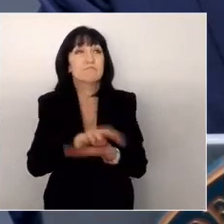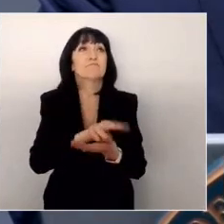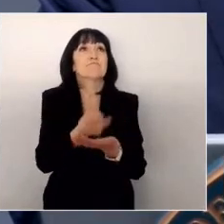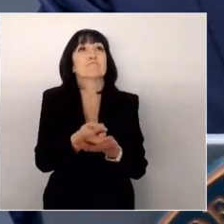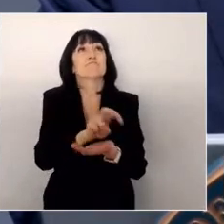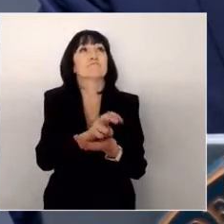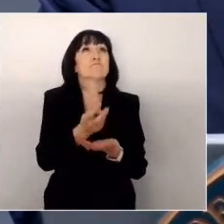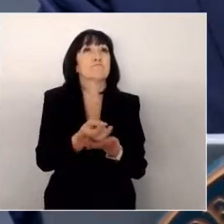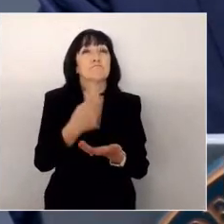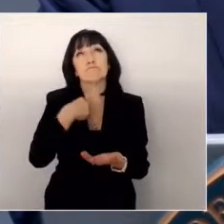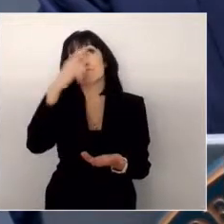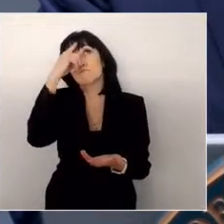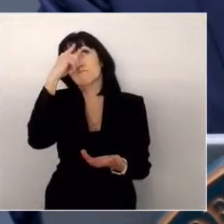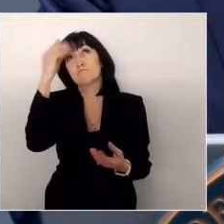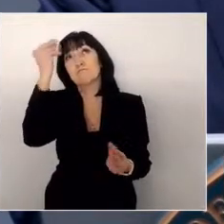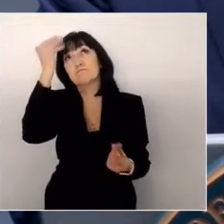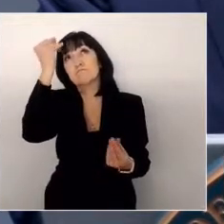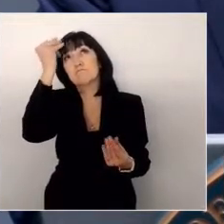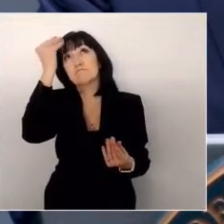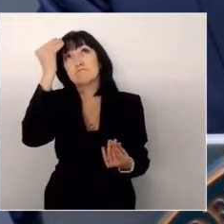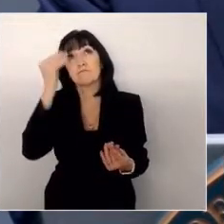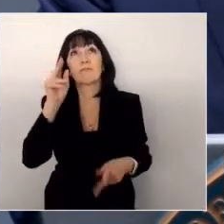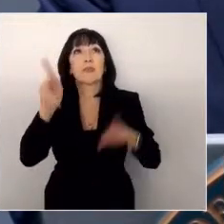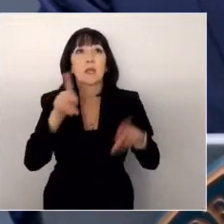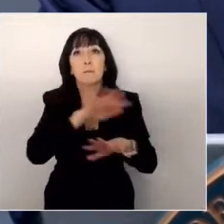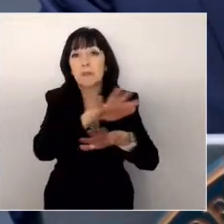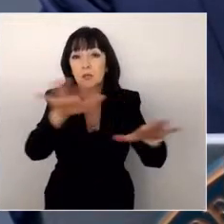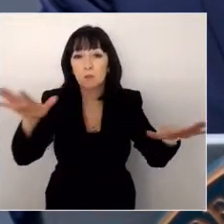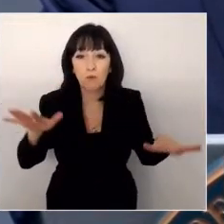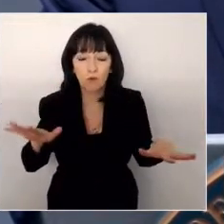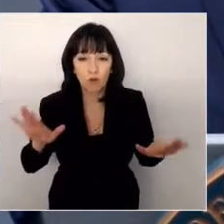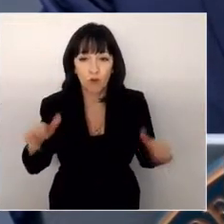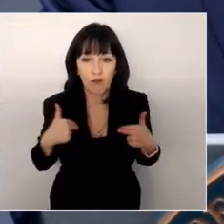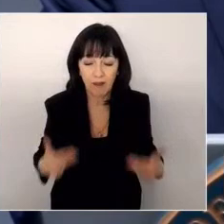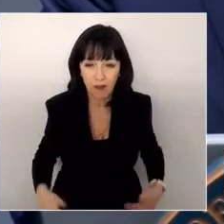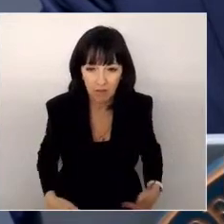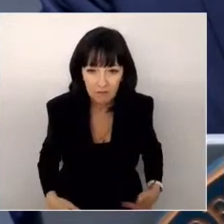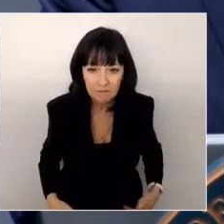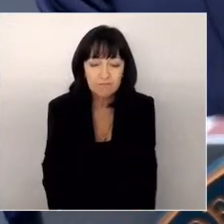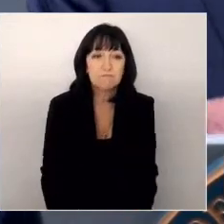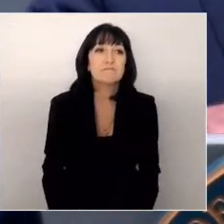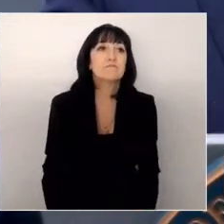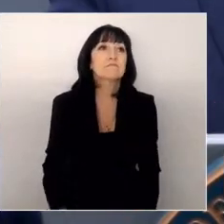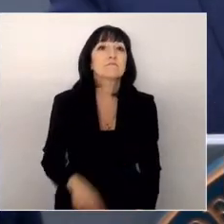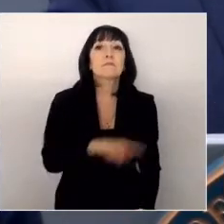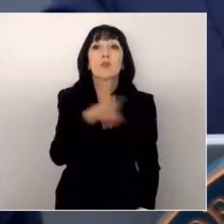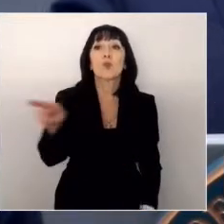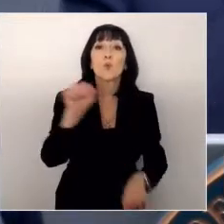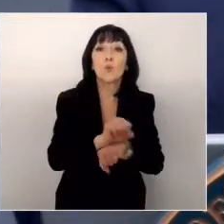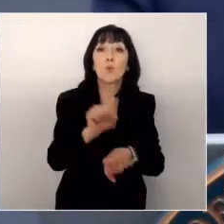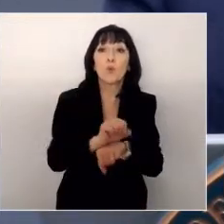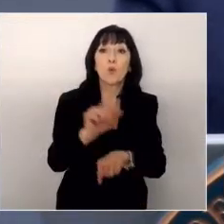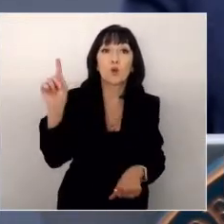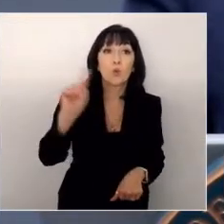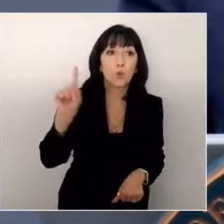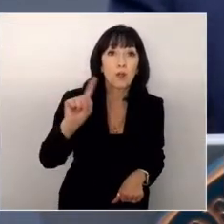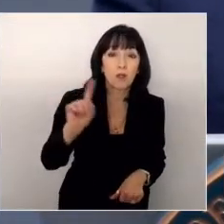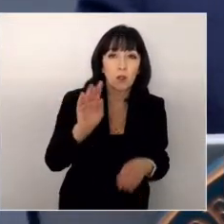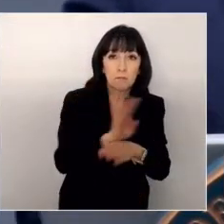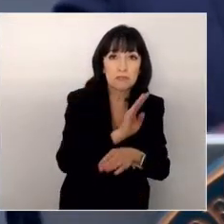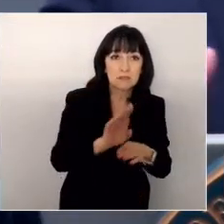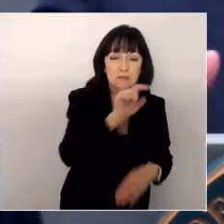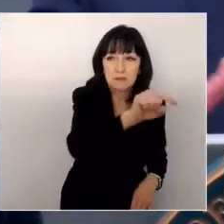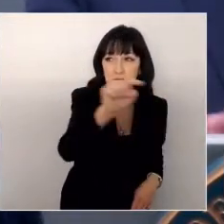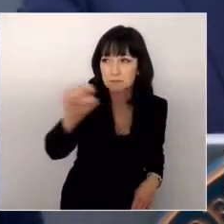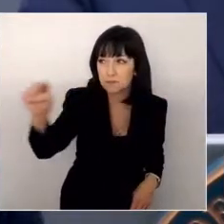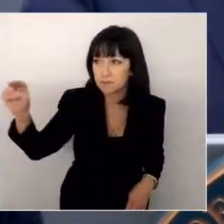of our people and about the businesses that employ them. I know this has been a difficult time,